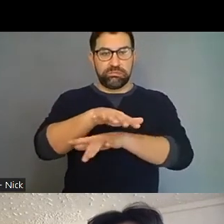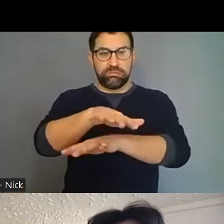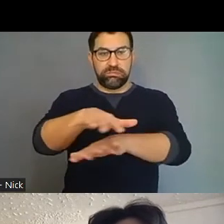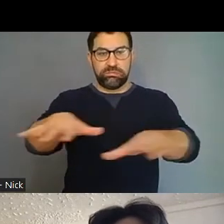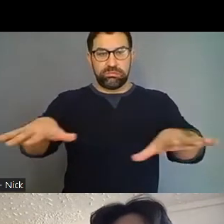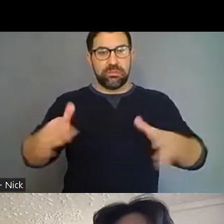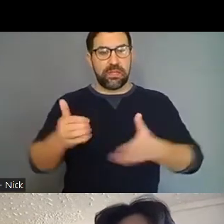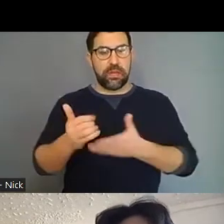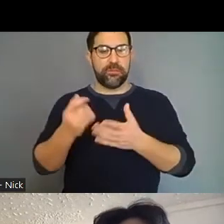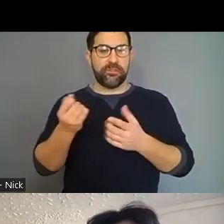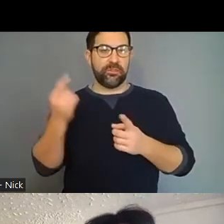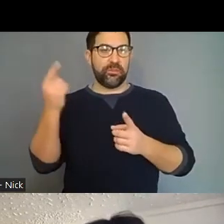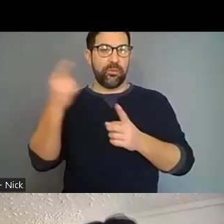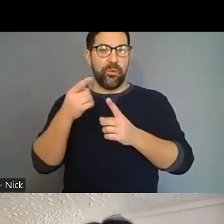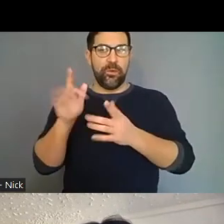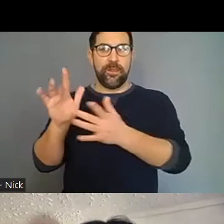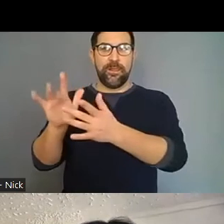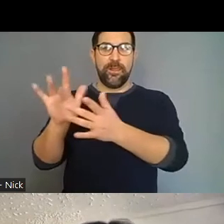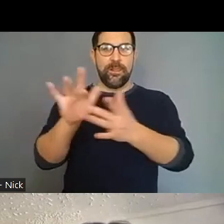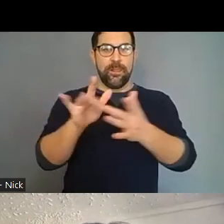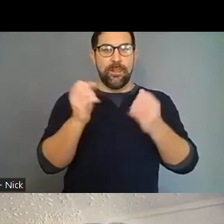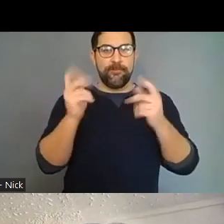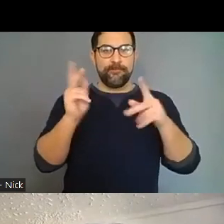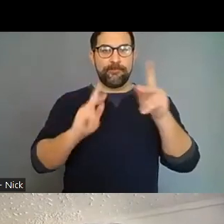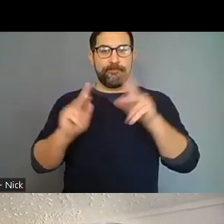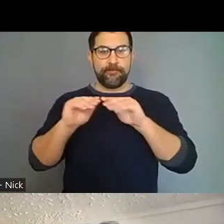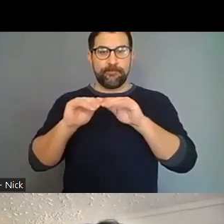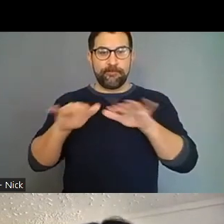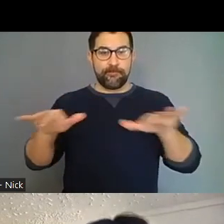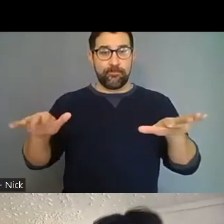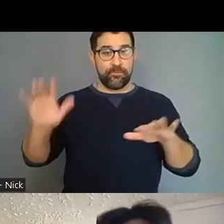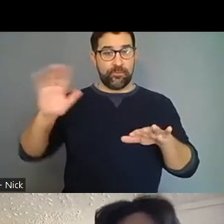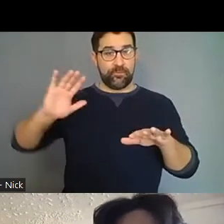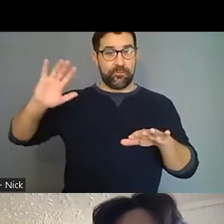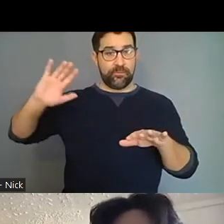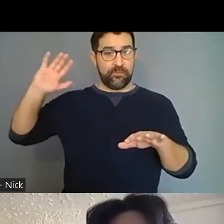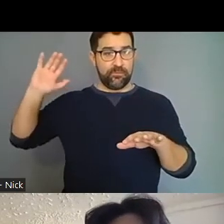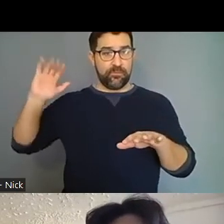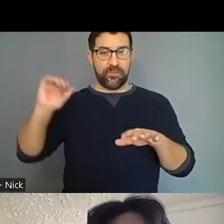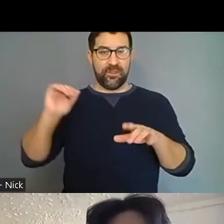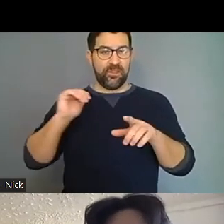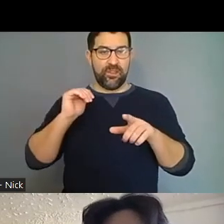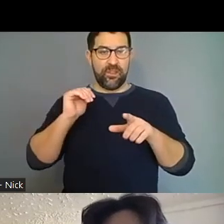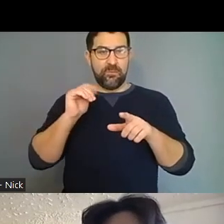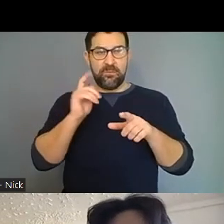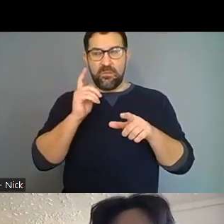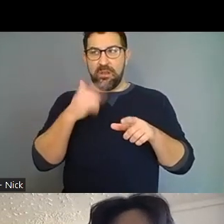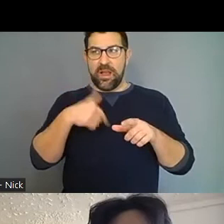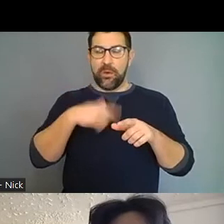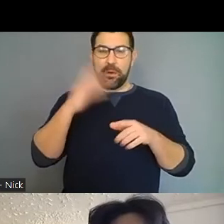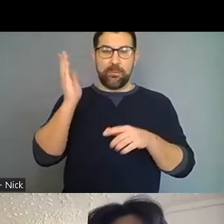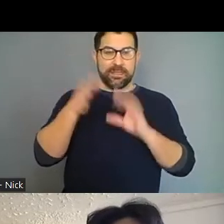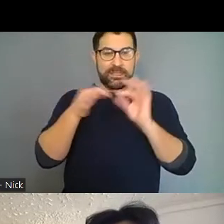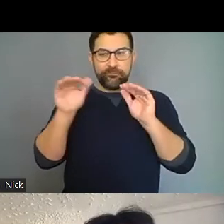reach our larger audience. So in the beginning, we did not have as big of a platform. I remember I